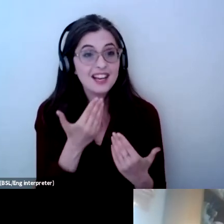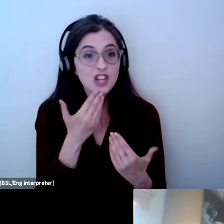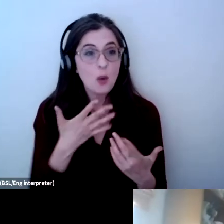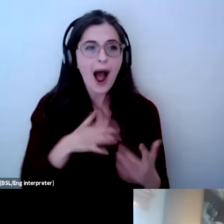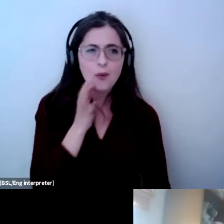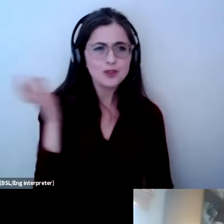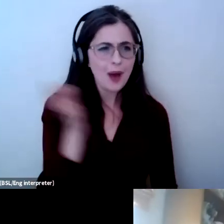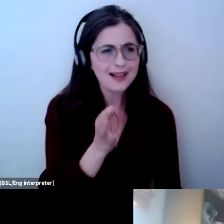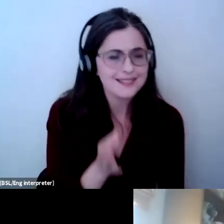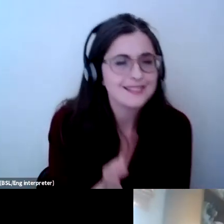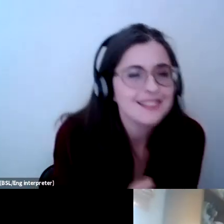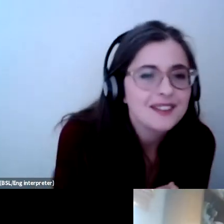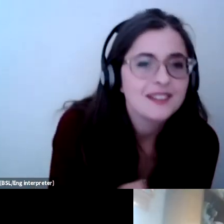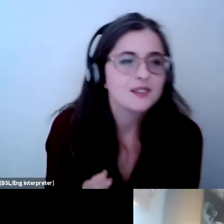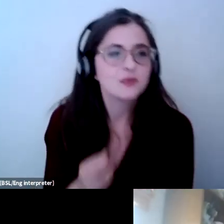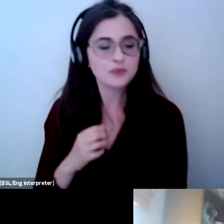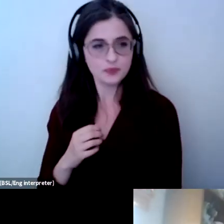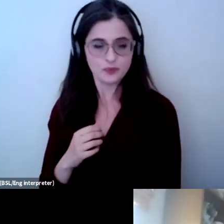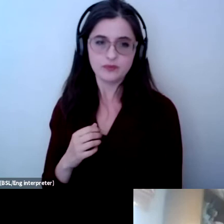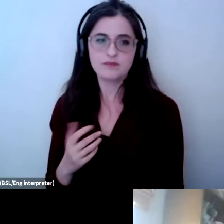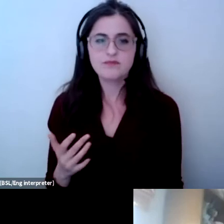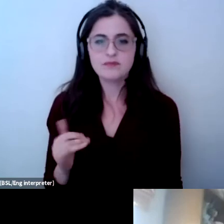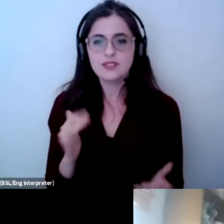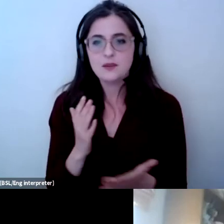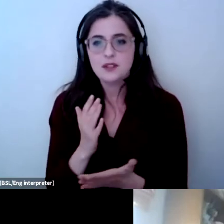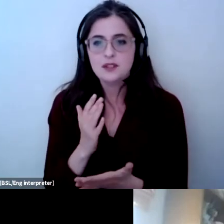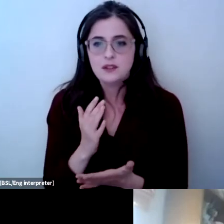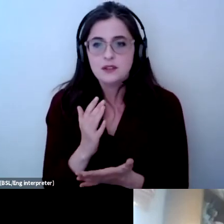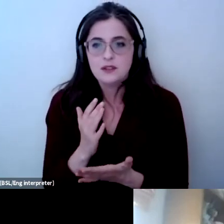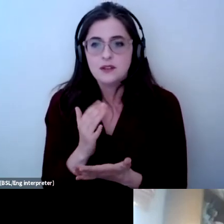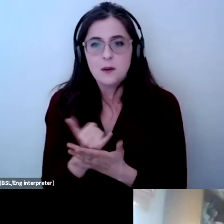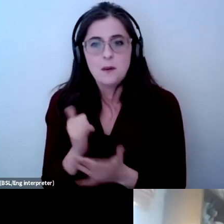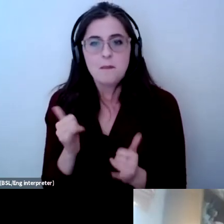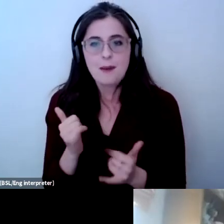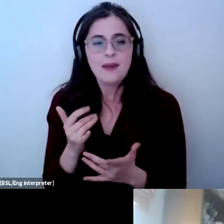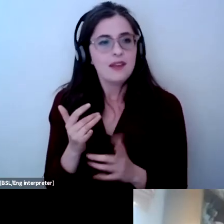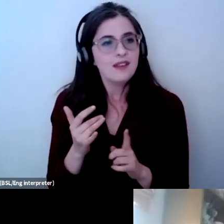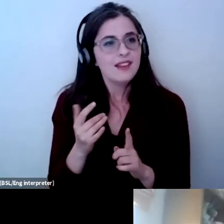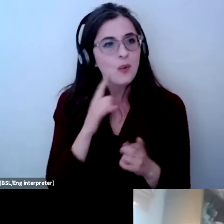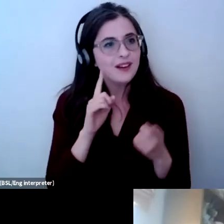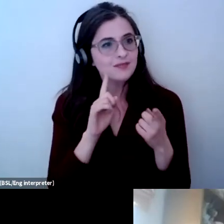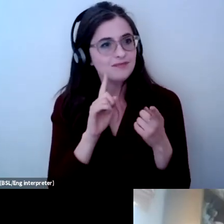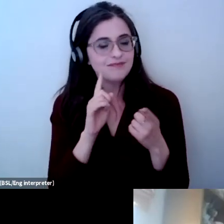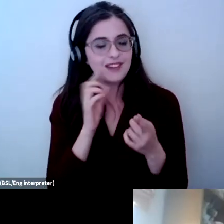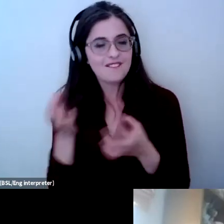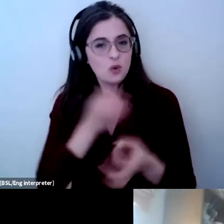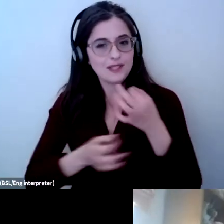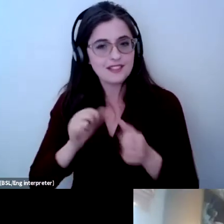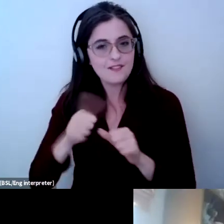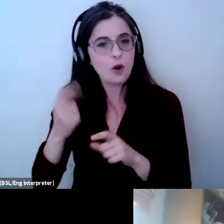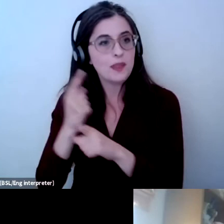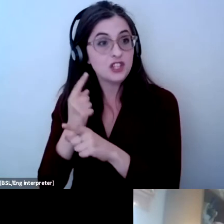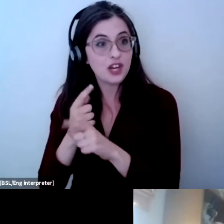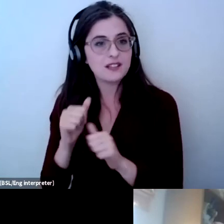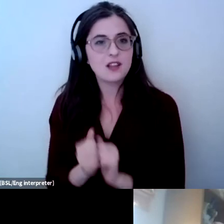with a question, but I think there may, then you may be able to pick some up in the chat after. We know that